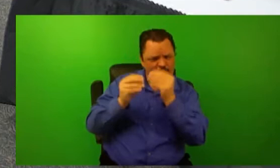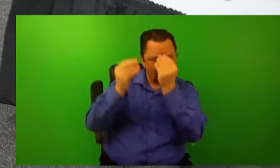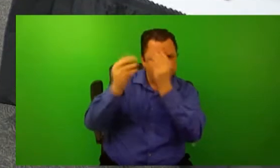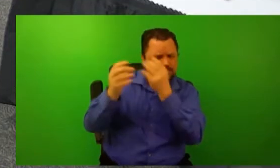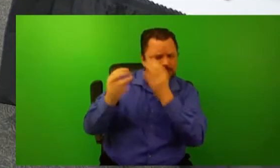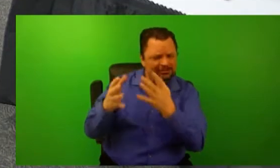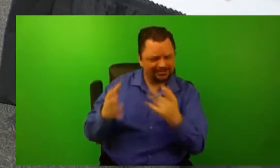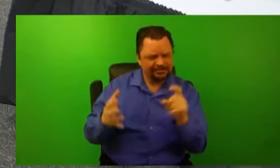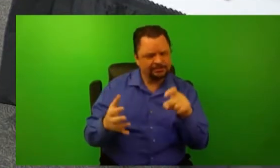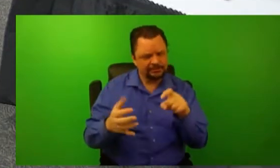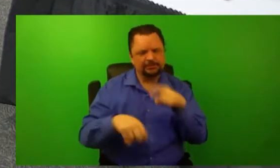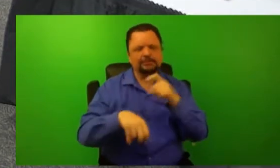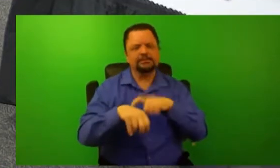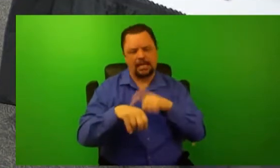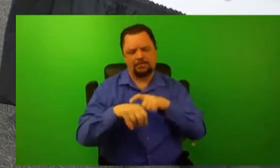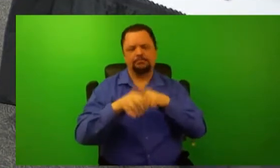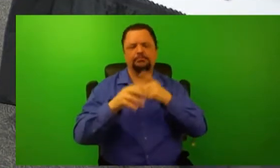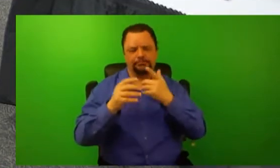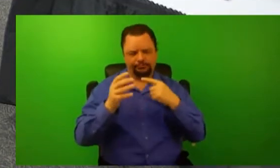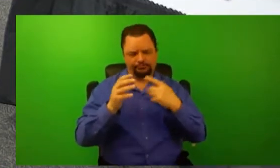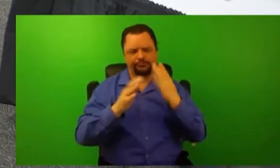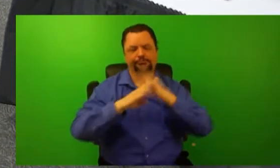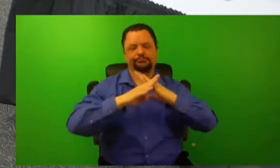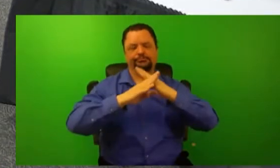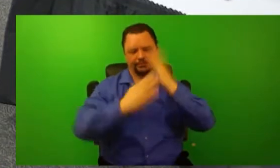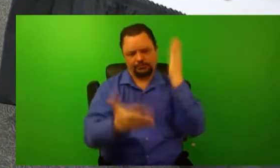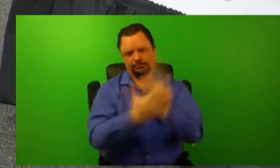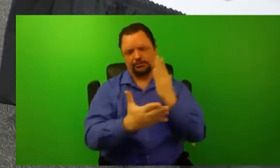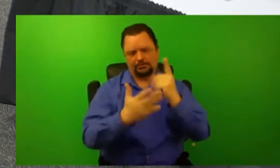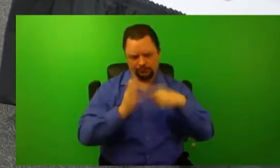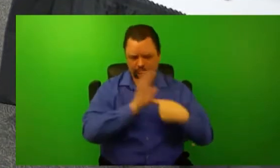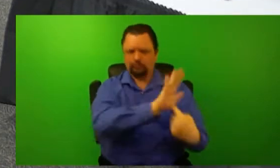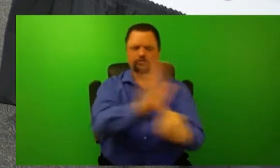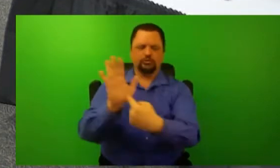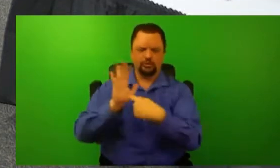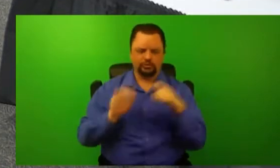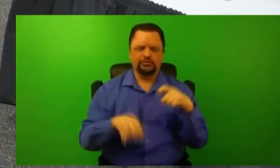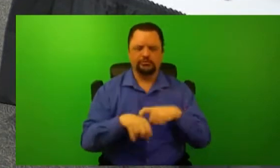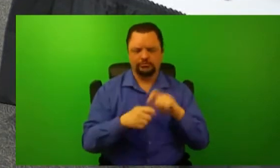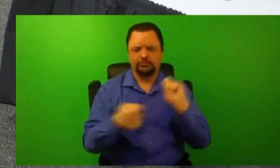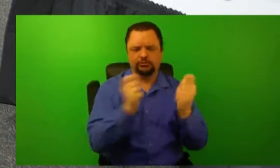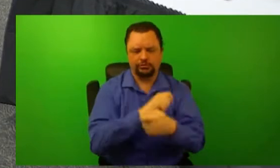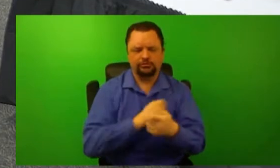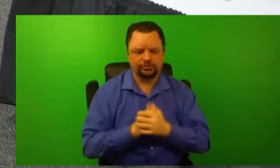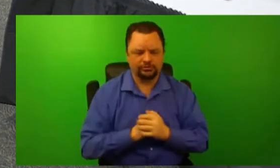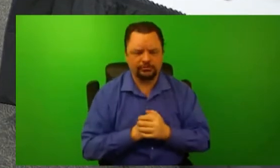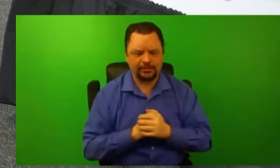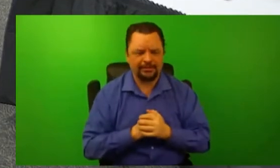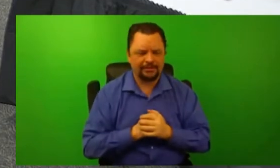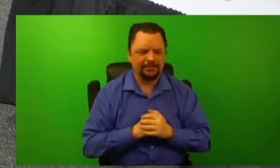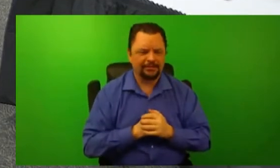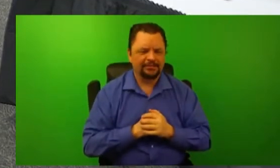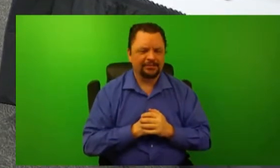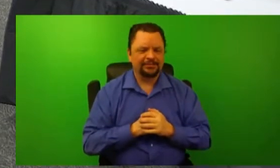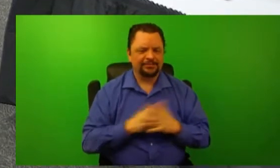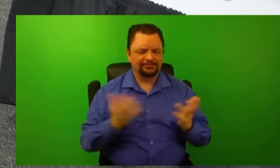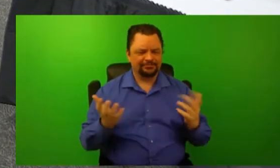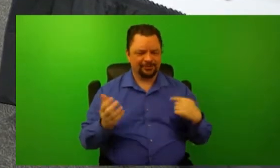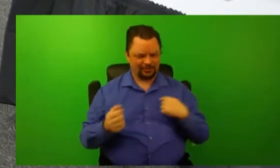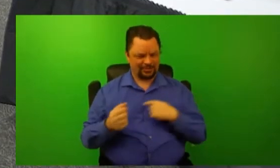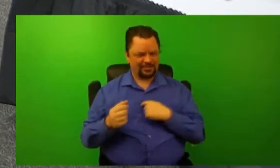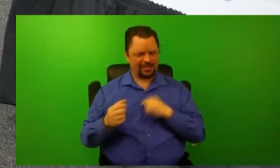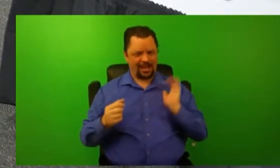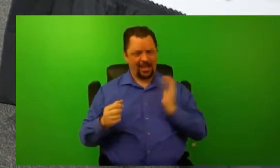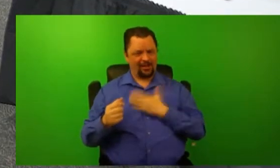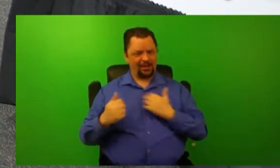fellow citizens are not only be affected physically, but also having their livelihoods being destroyed. Organizations are going off of your guidance. Your